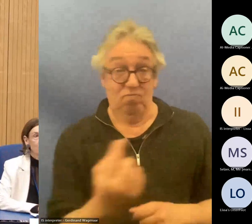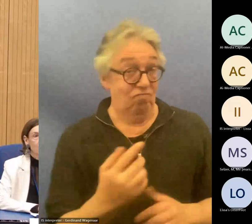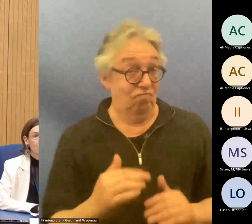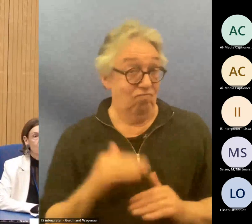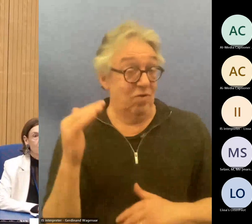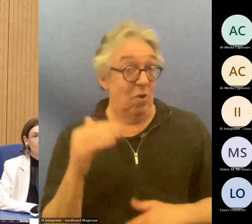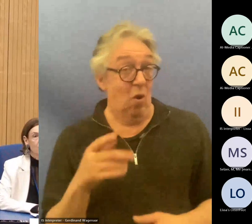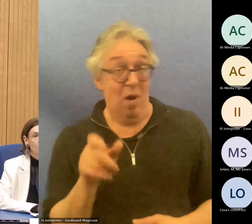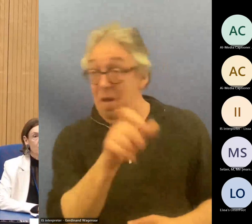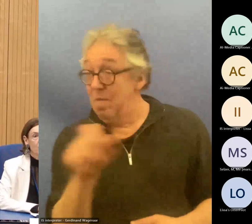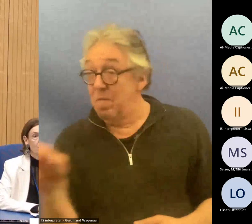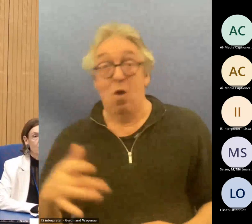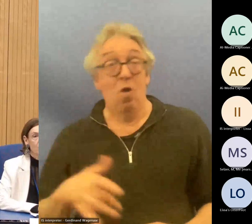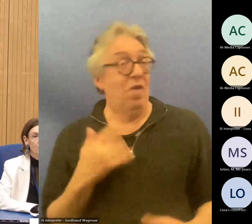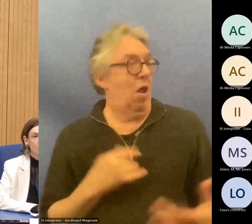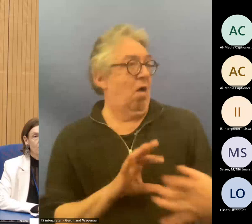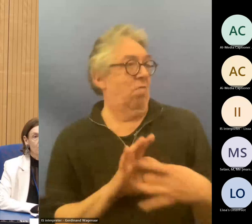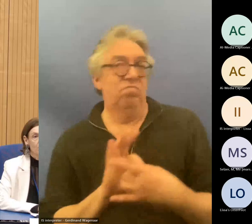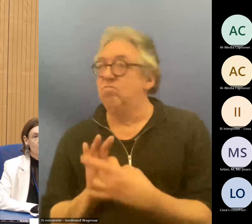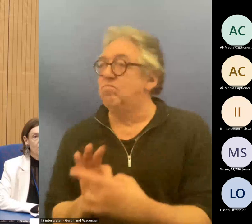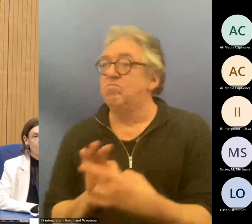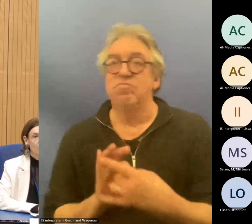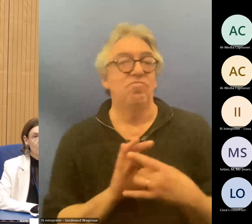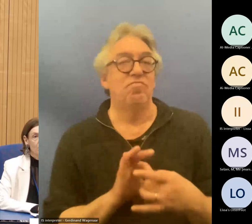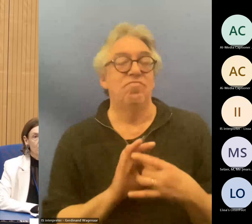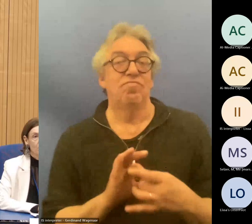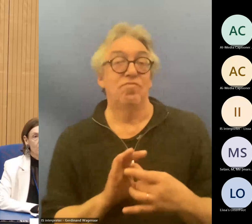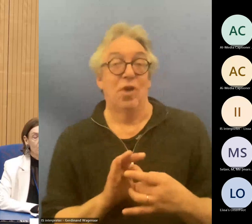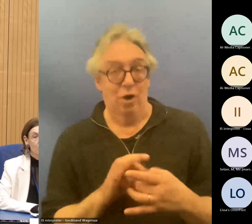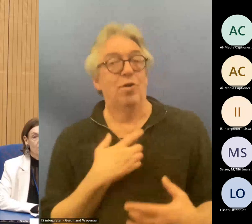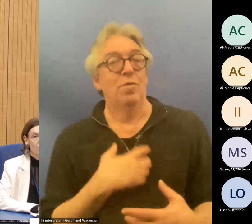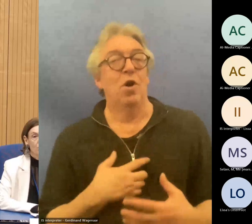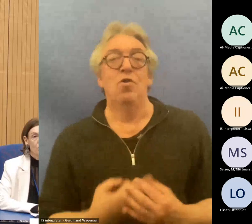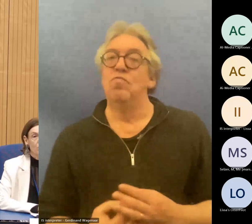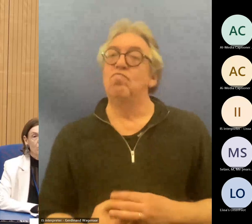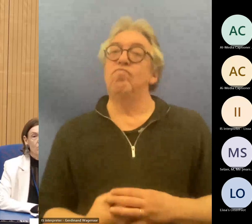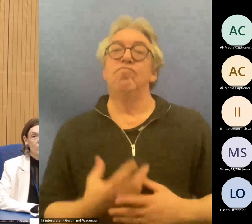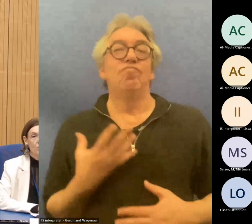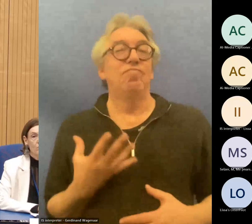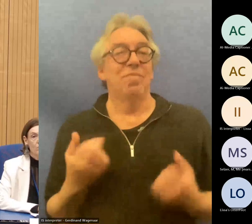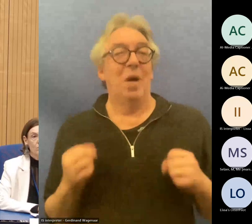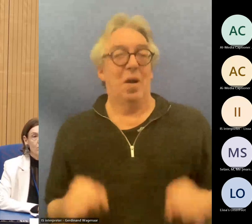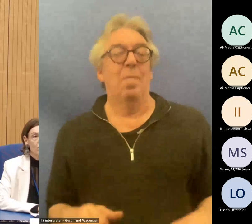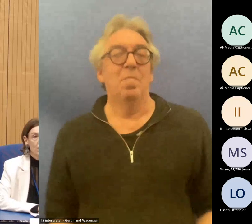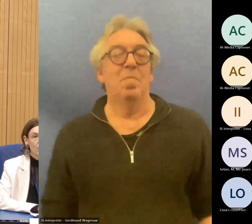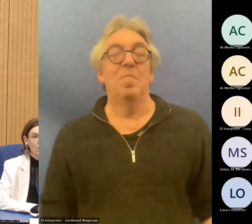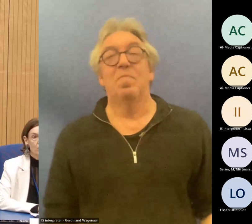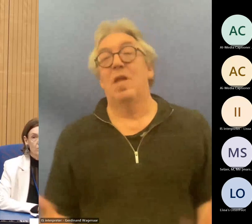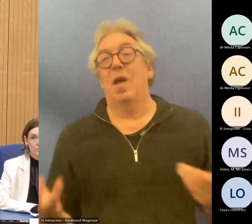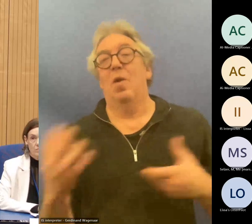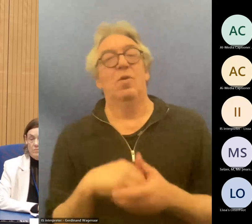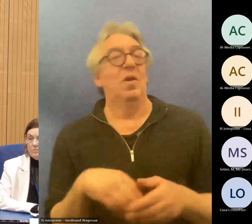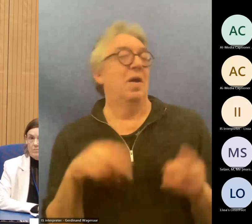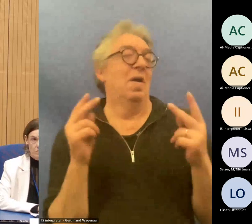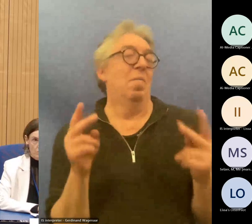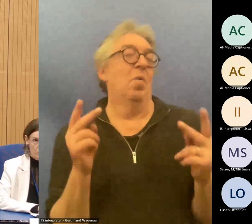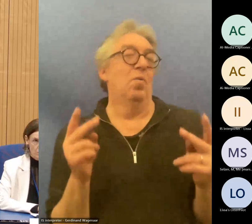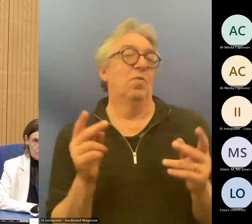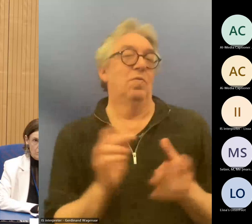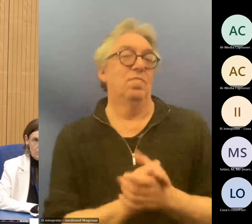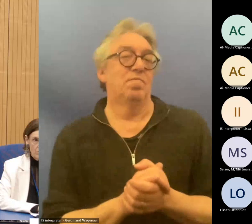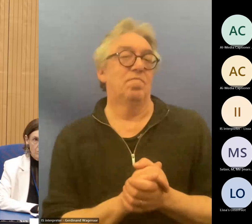and well-being that is essential for personal growth. The importance of inclusion lies in its